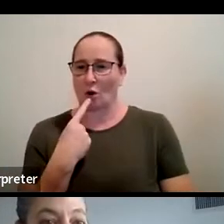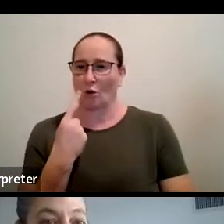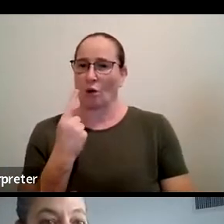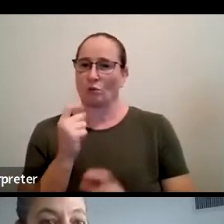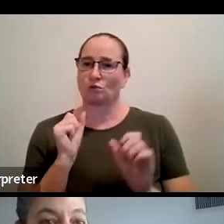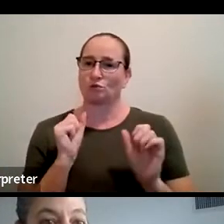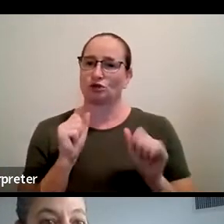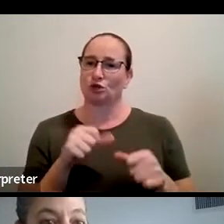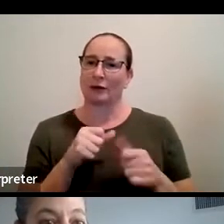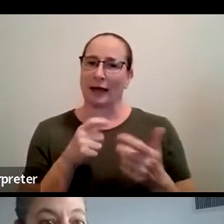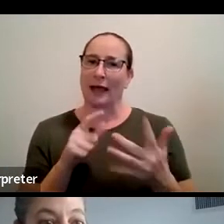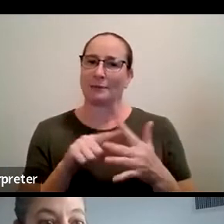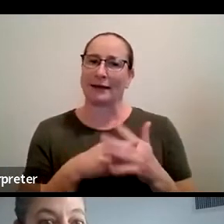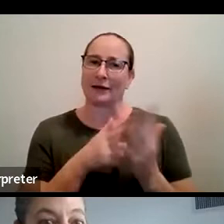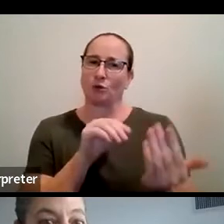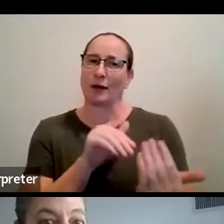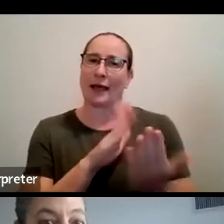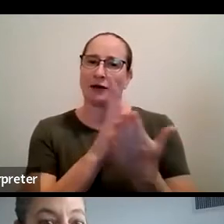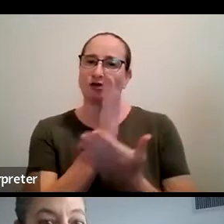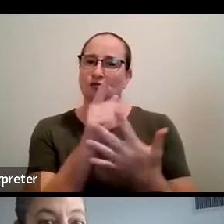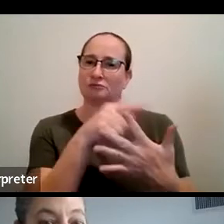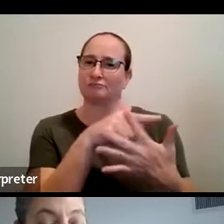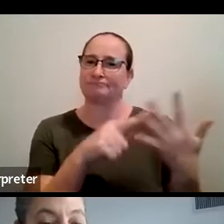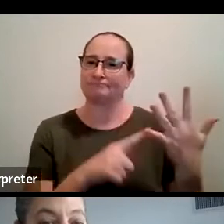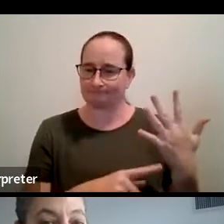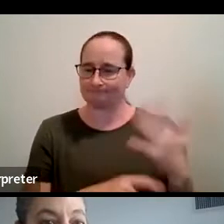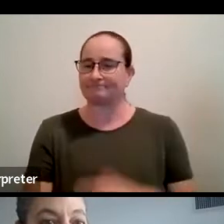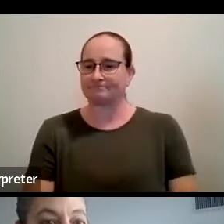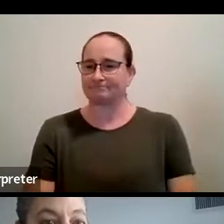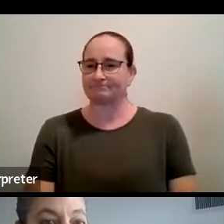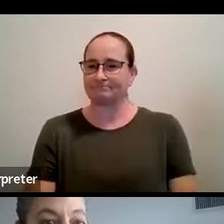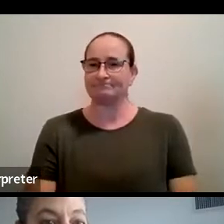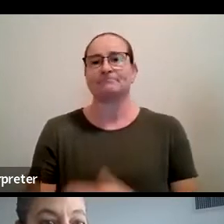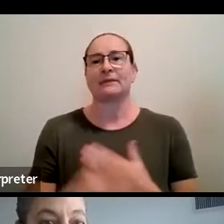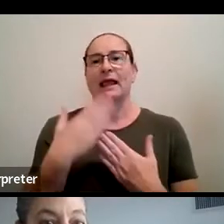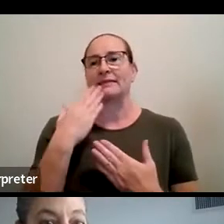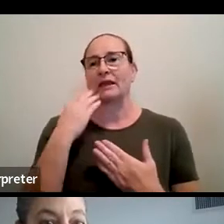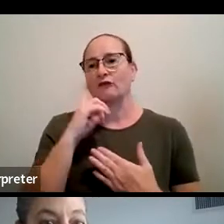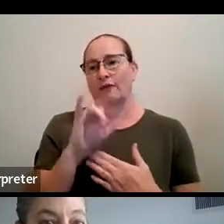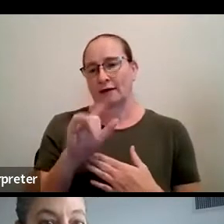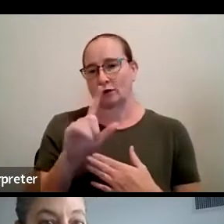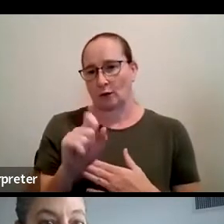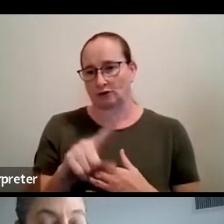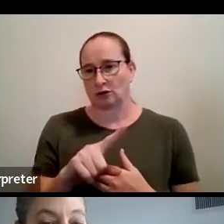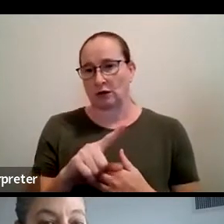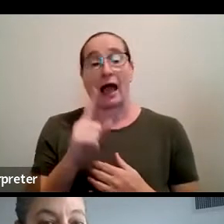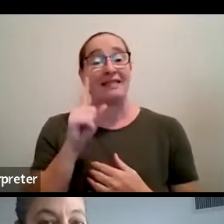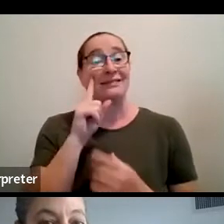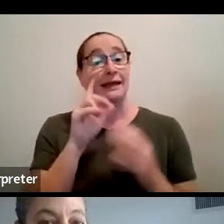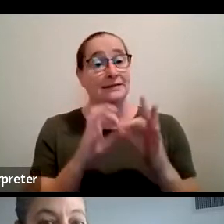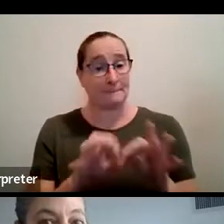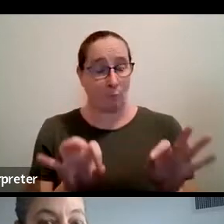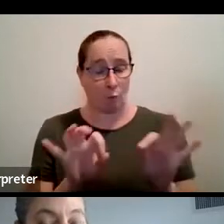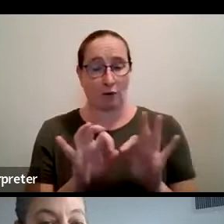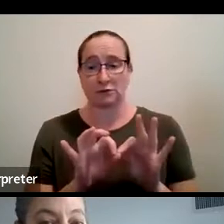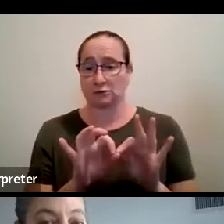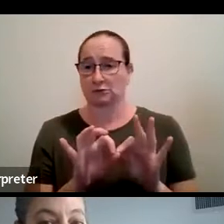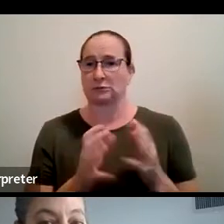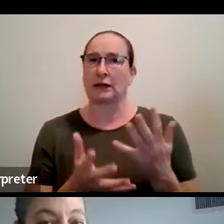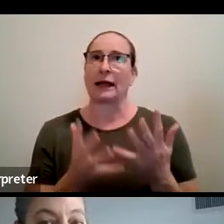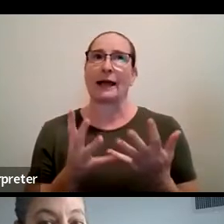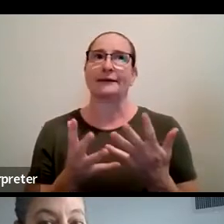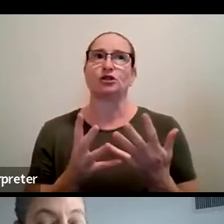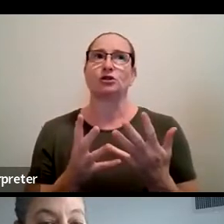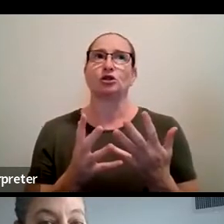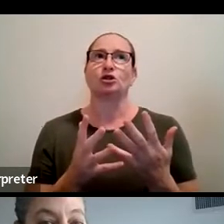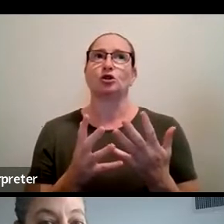can begin to address some of these things. Thank you for that question. So I think it's important to kind of